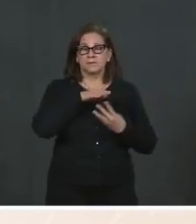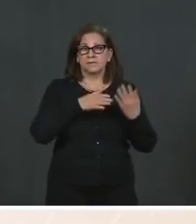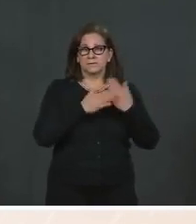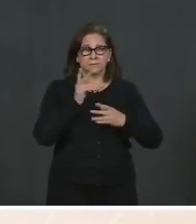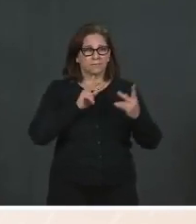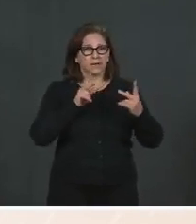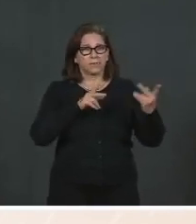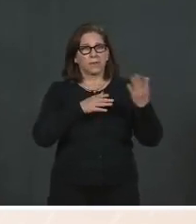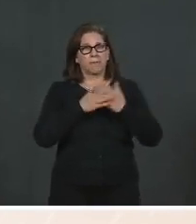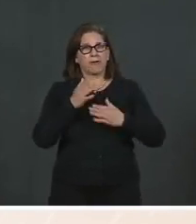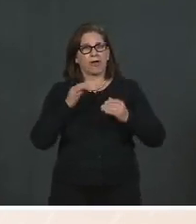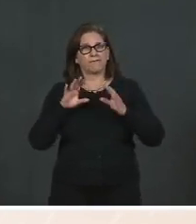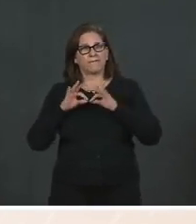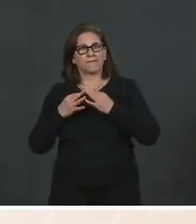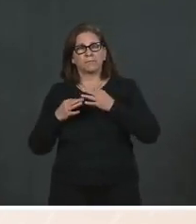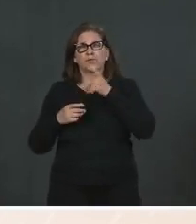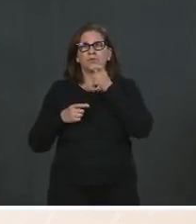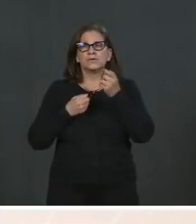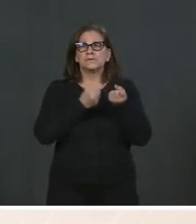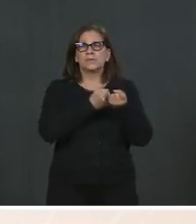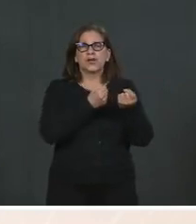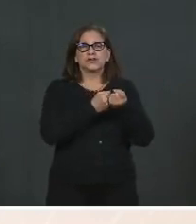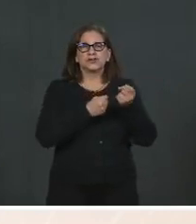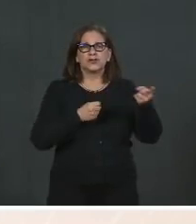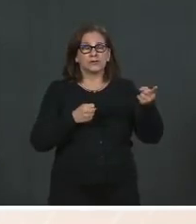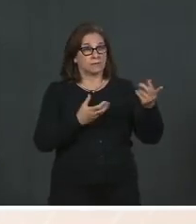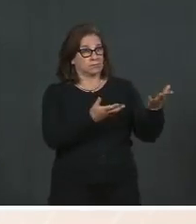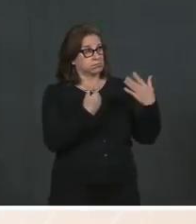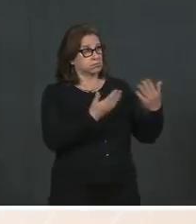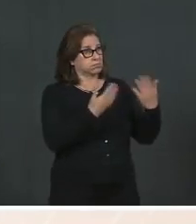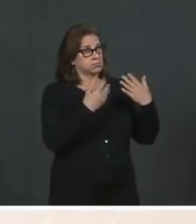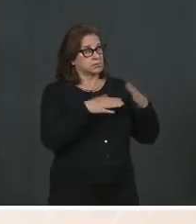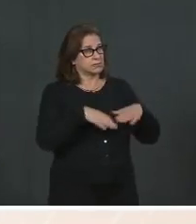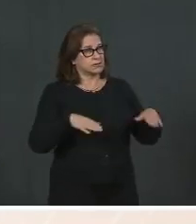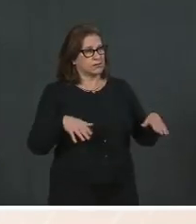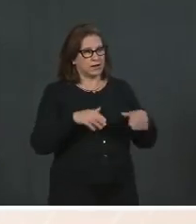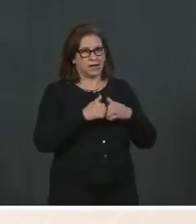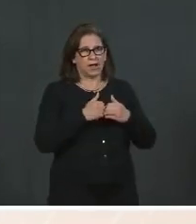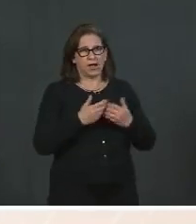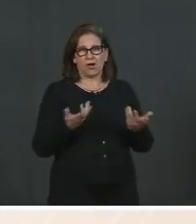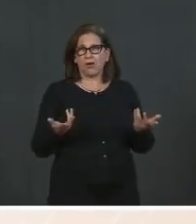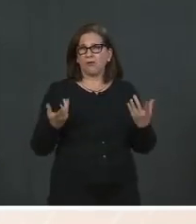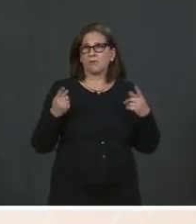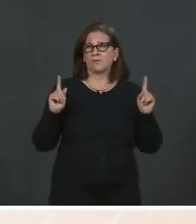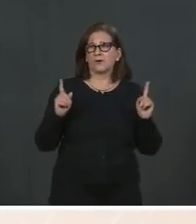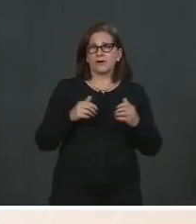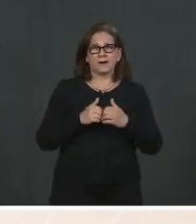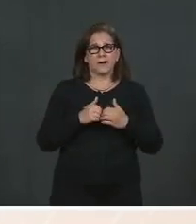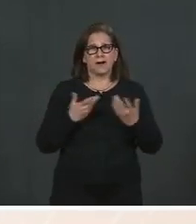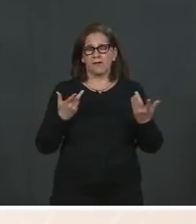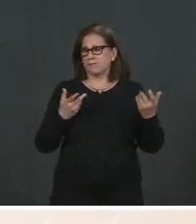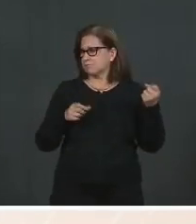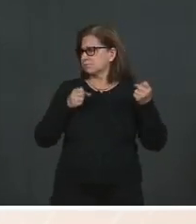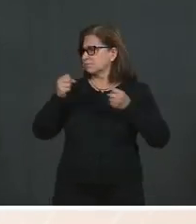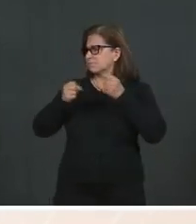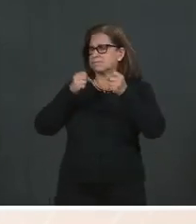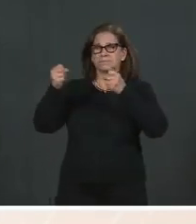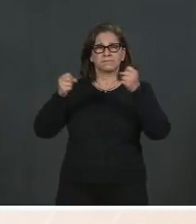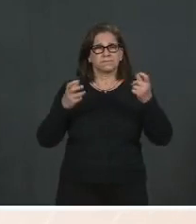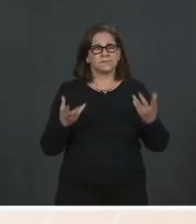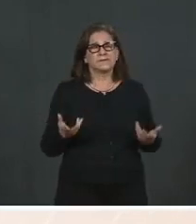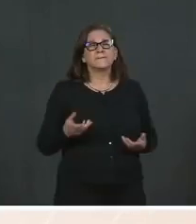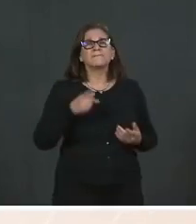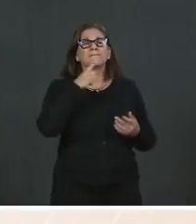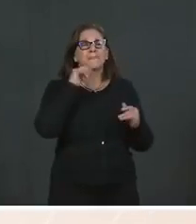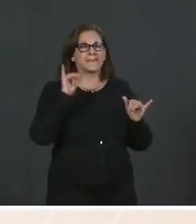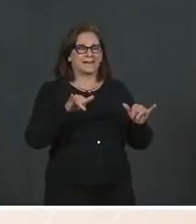the sponsors that would take them in and how will that work? So one of the issues we've been trying to address is that they shouldn't